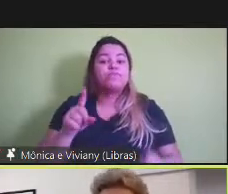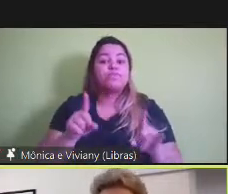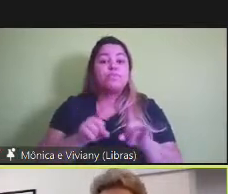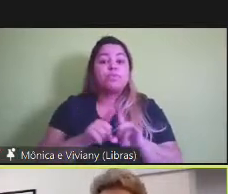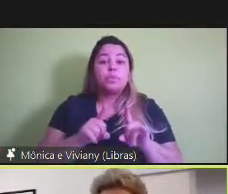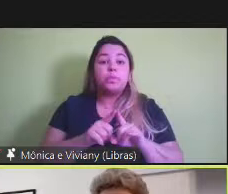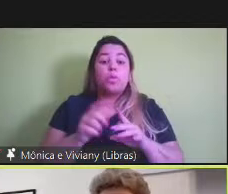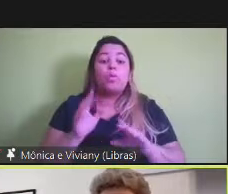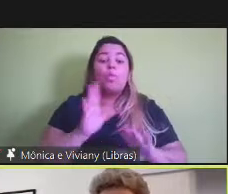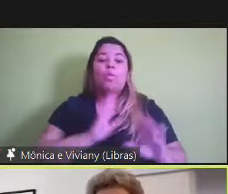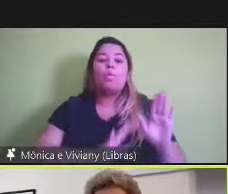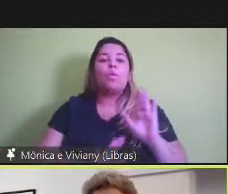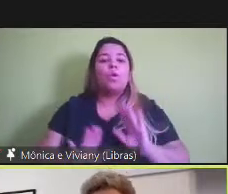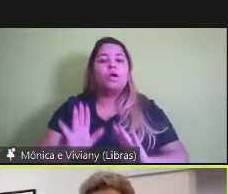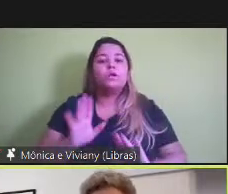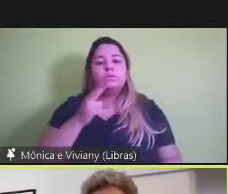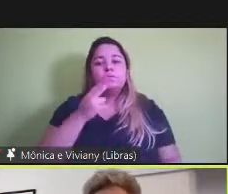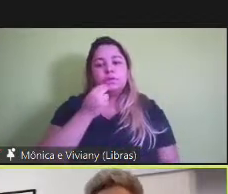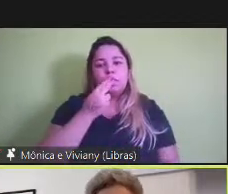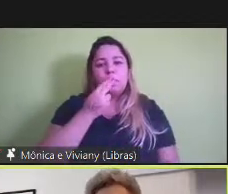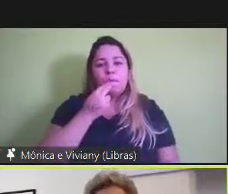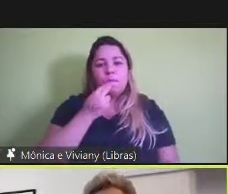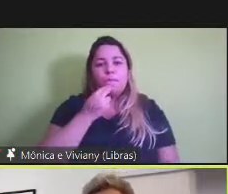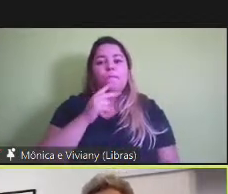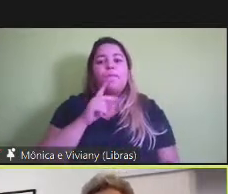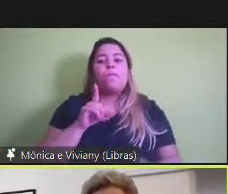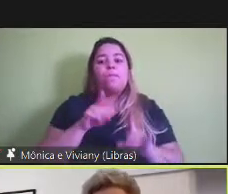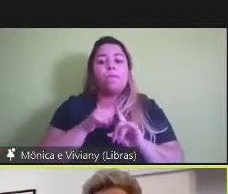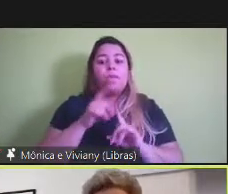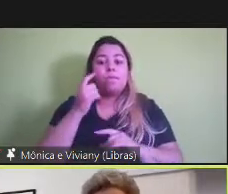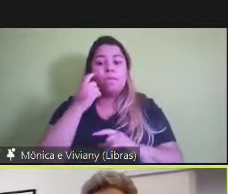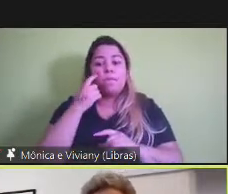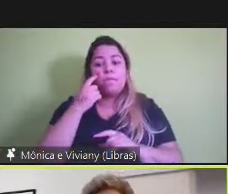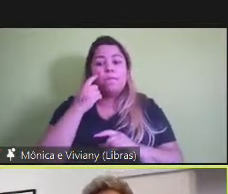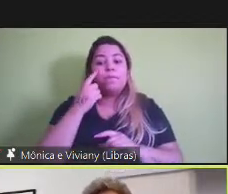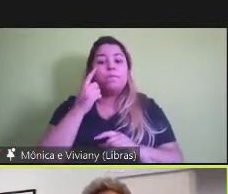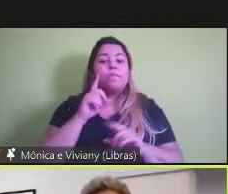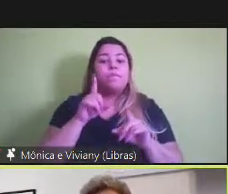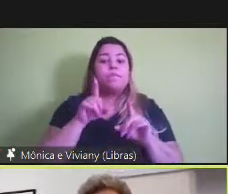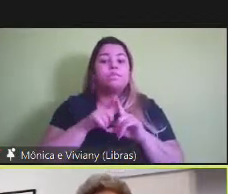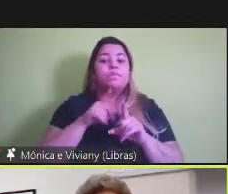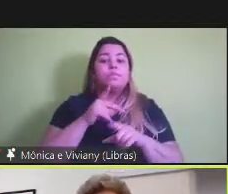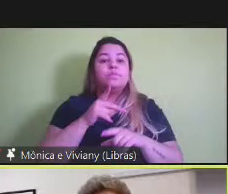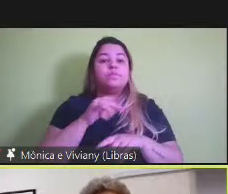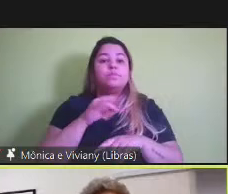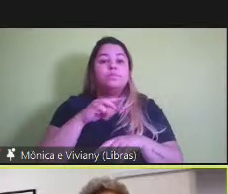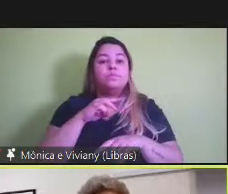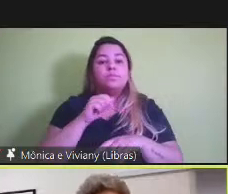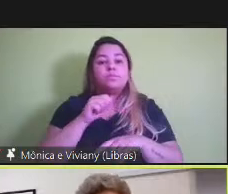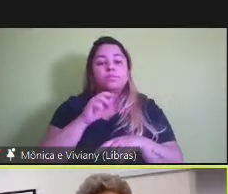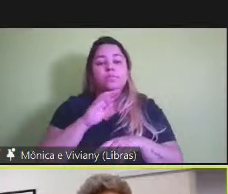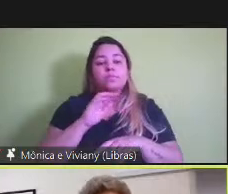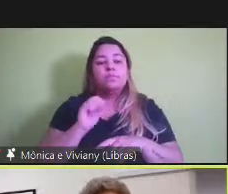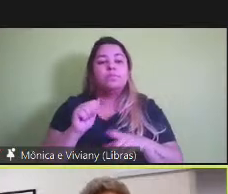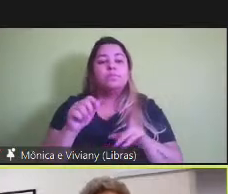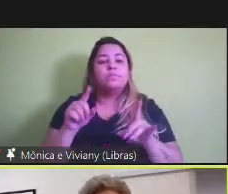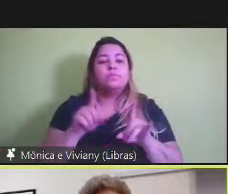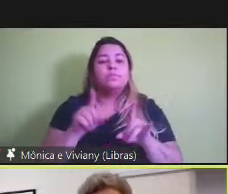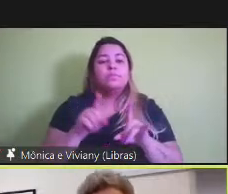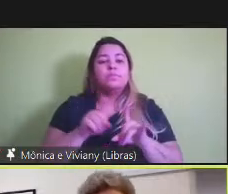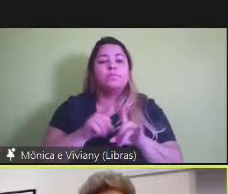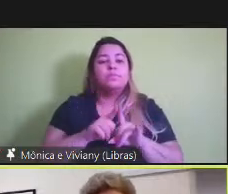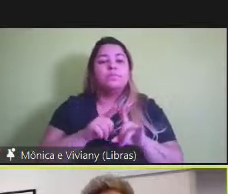We about talking and the nutritionist of strengthening the nutritional care in primary health